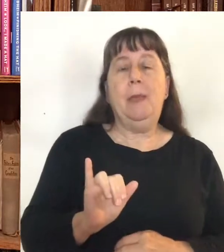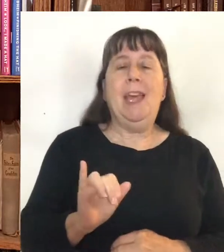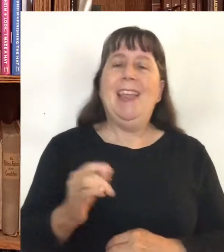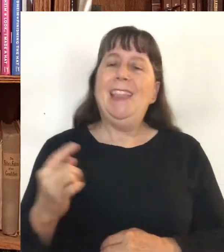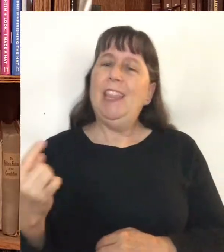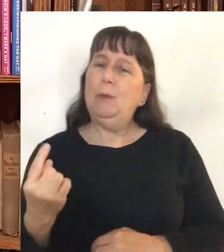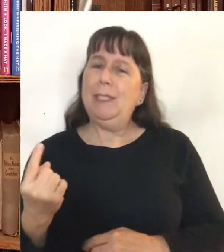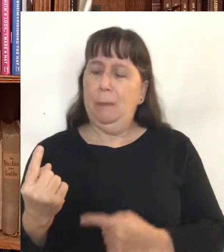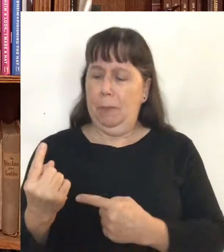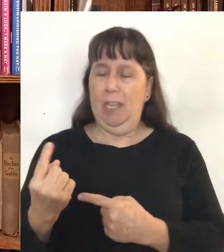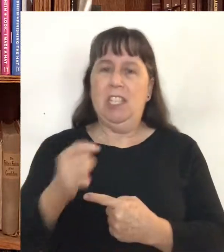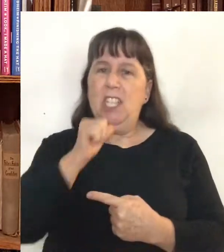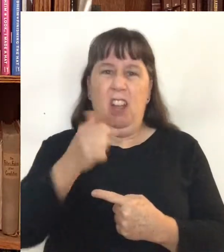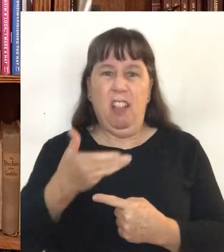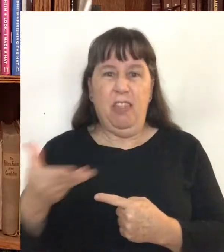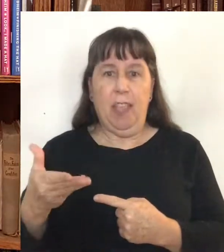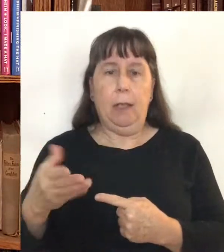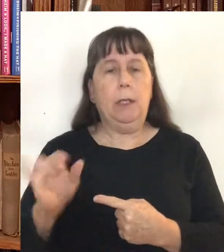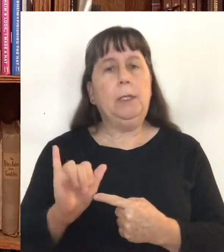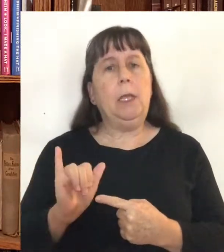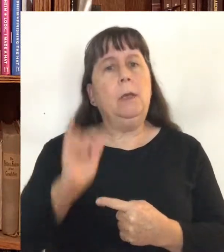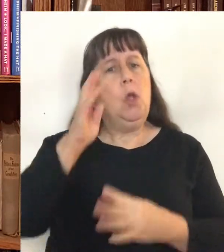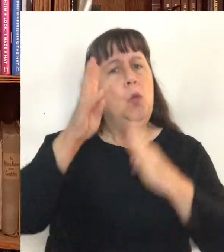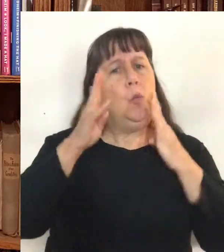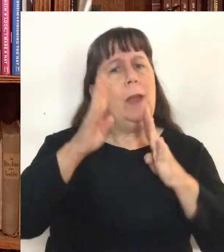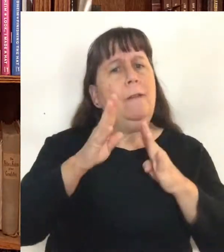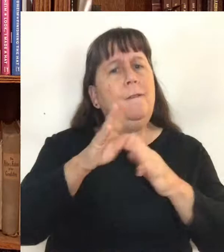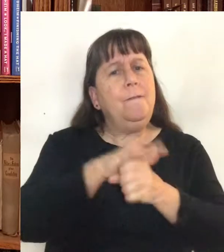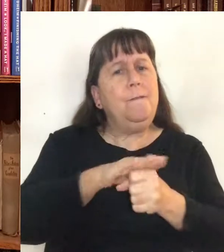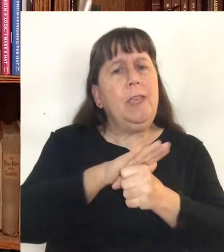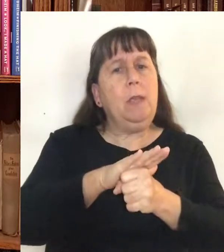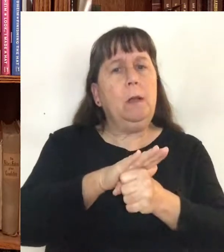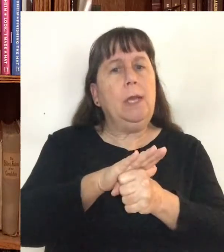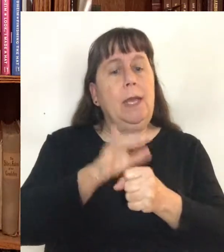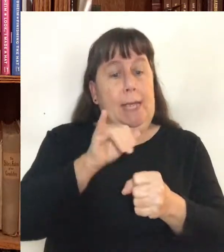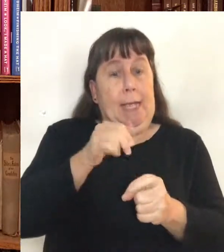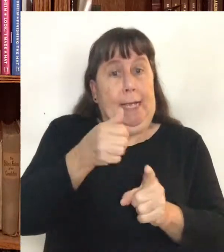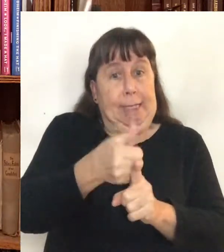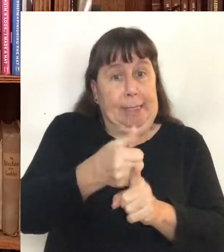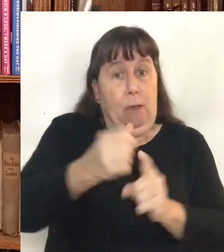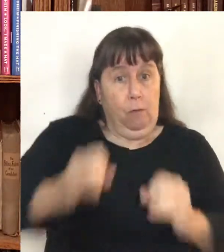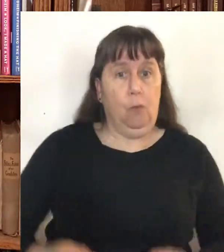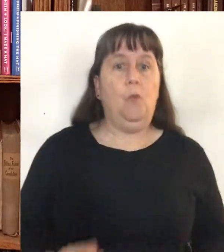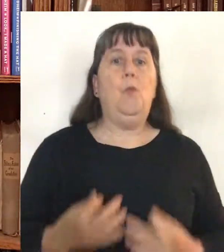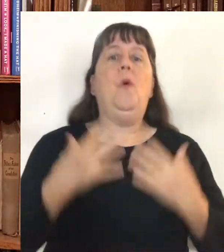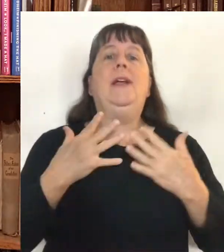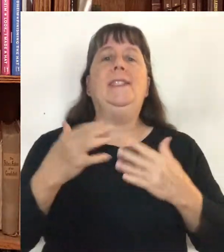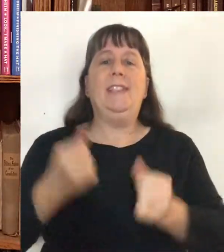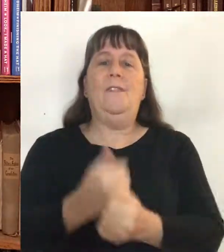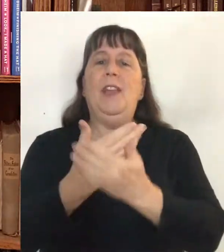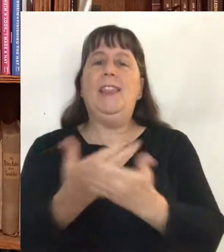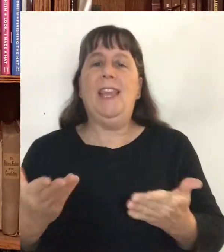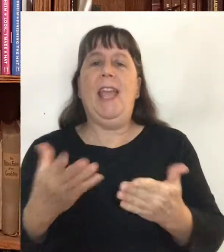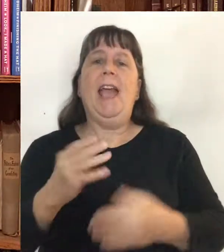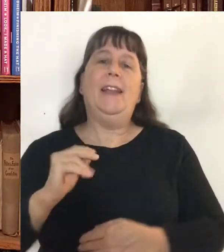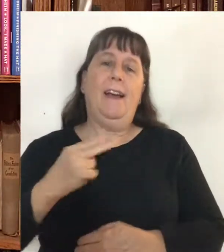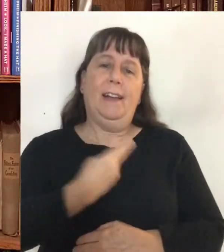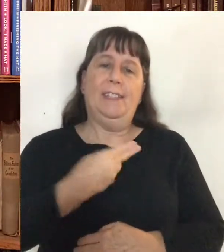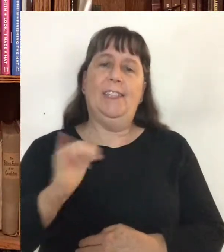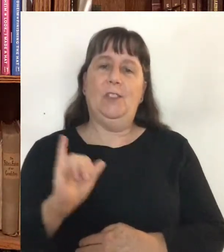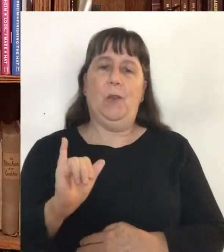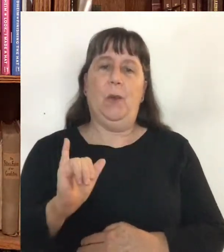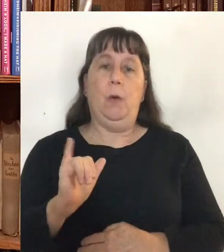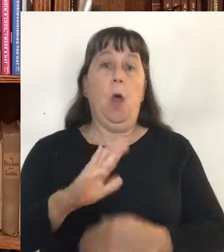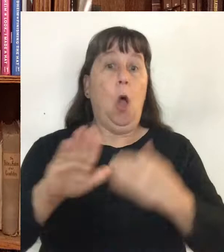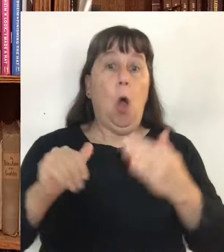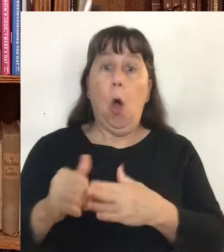that which is not a thing. It's more like a creative field that gives rise to everything and to us as well. And so